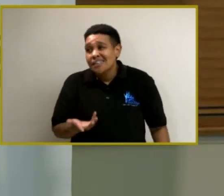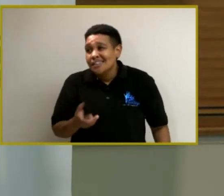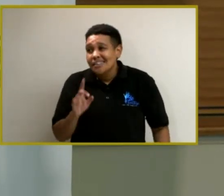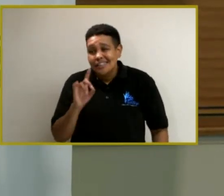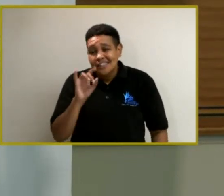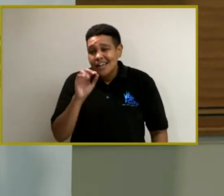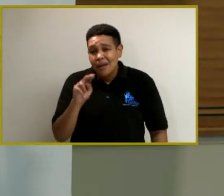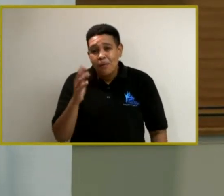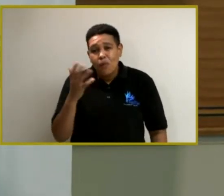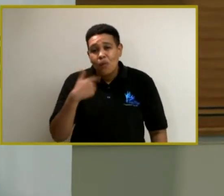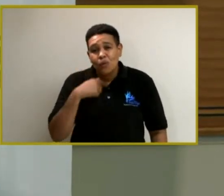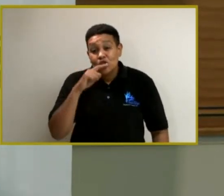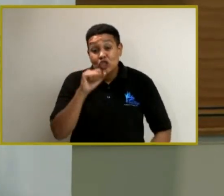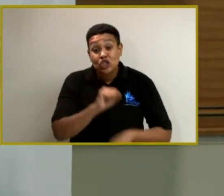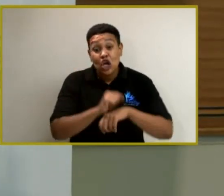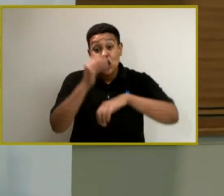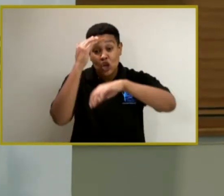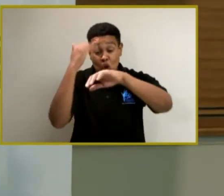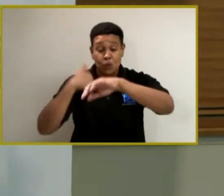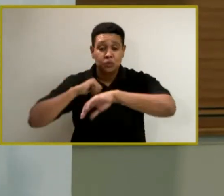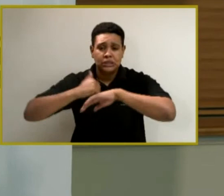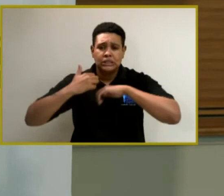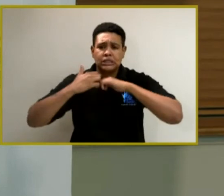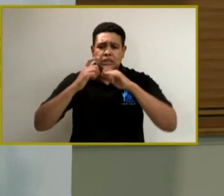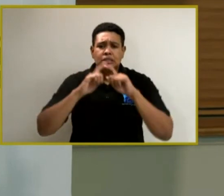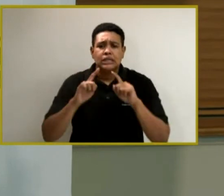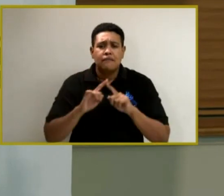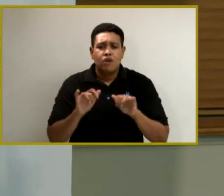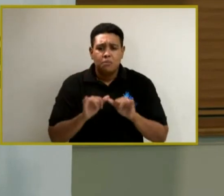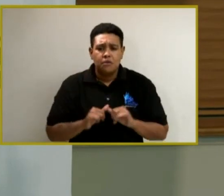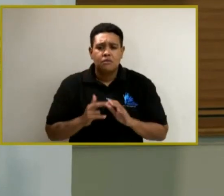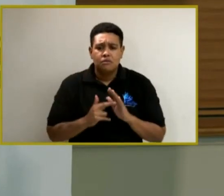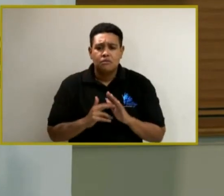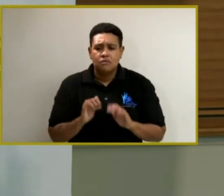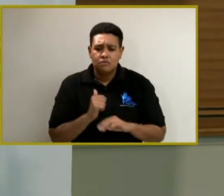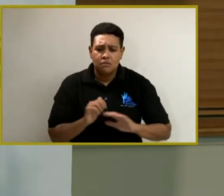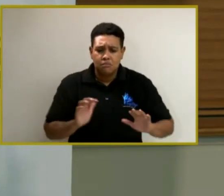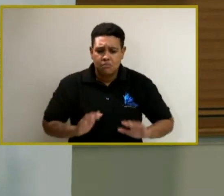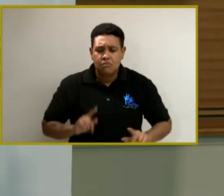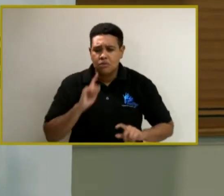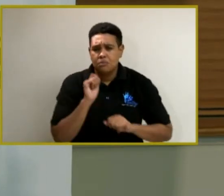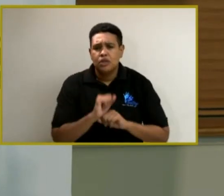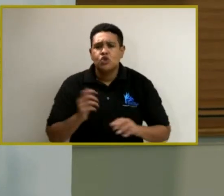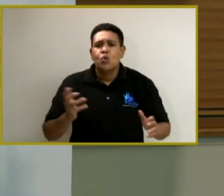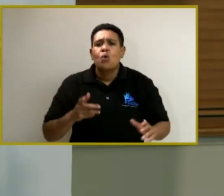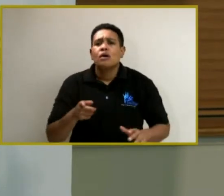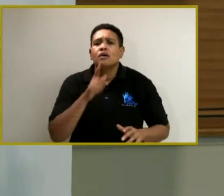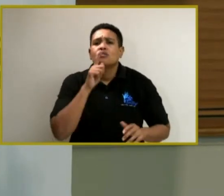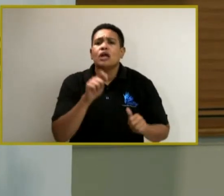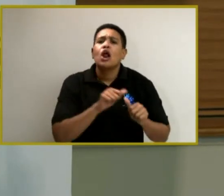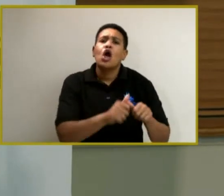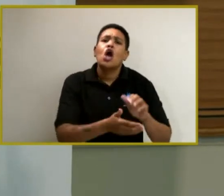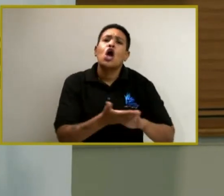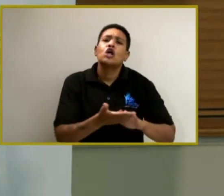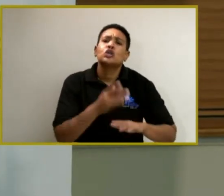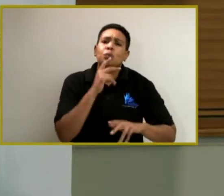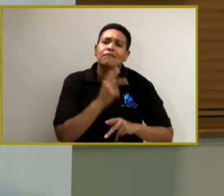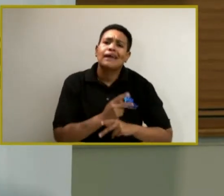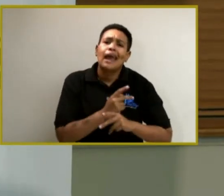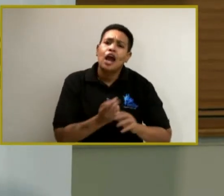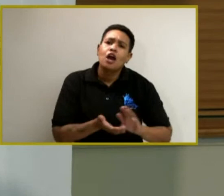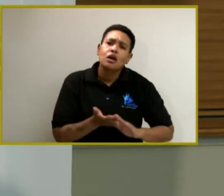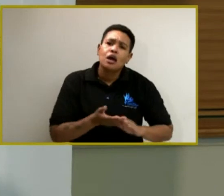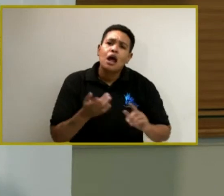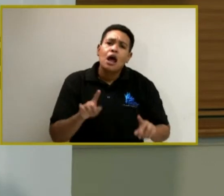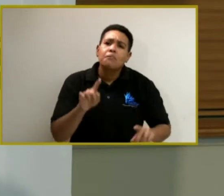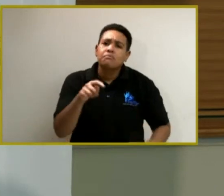What we certainly know is that we've put in several measures in order to ensure that there is continuity of care.